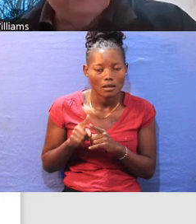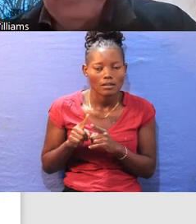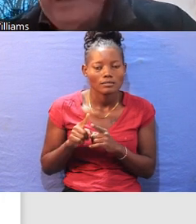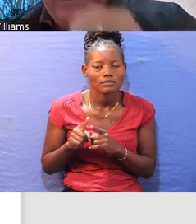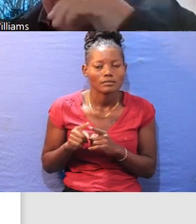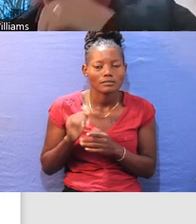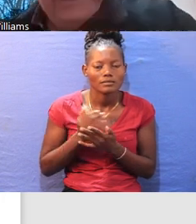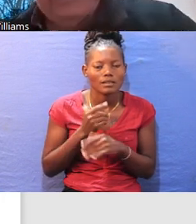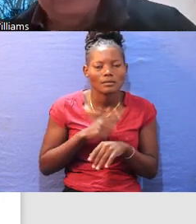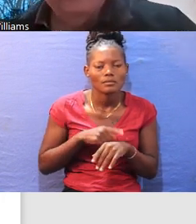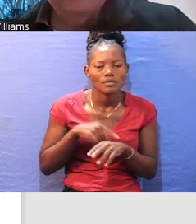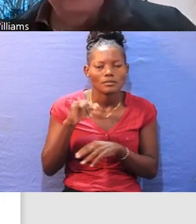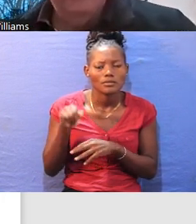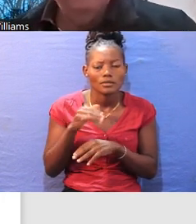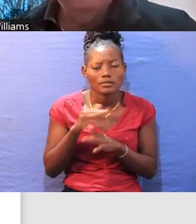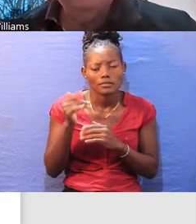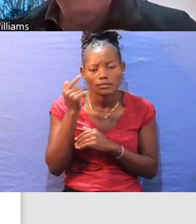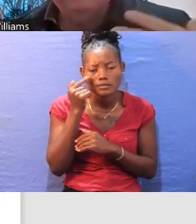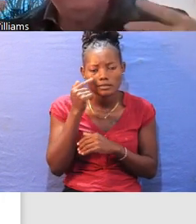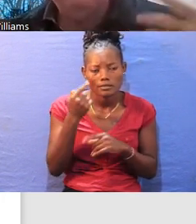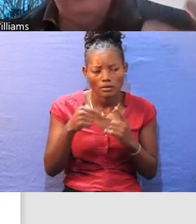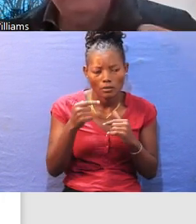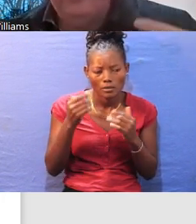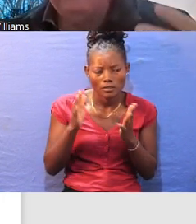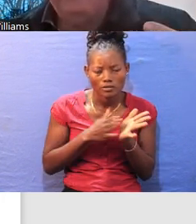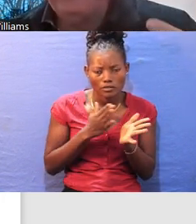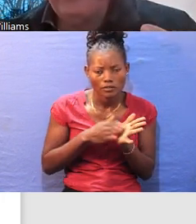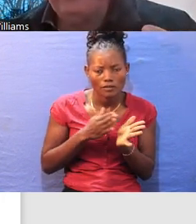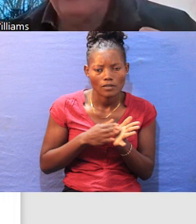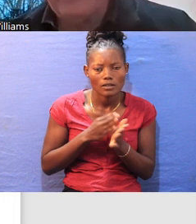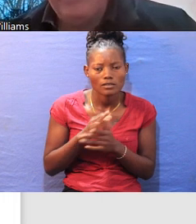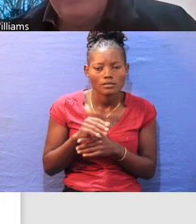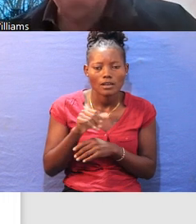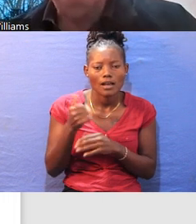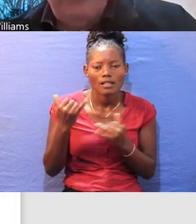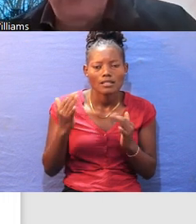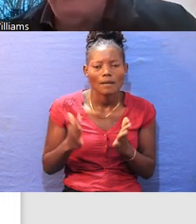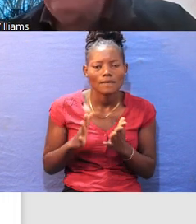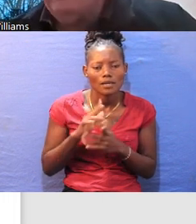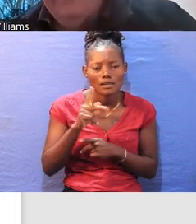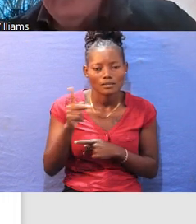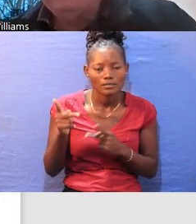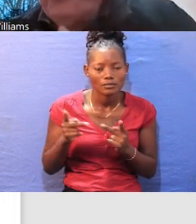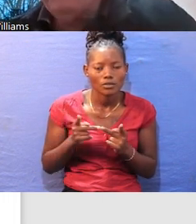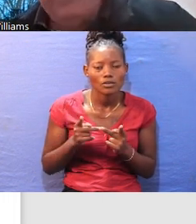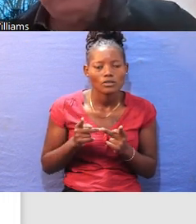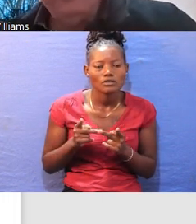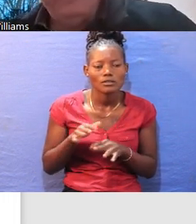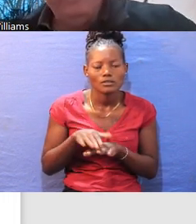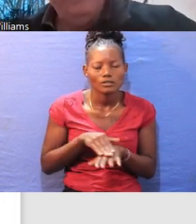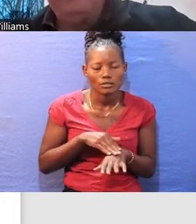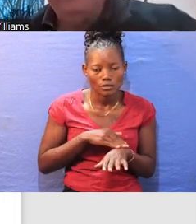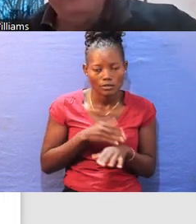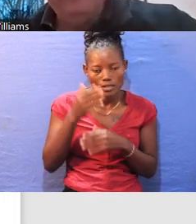just don't see the game very quickly. Some athletes process faster than others. I don't know. I don't know the answer